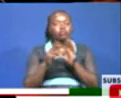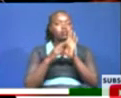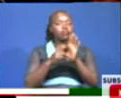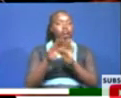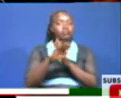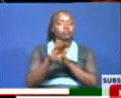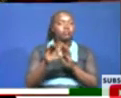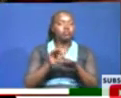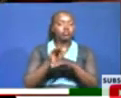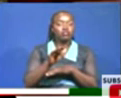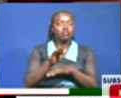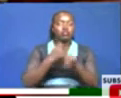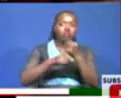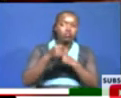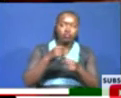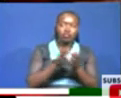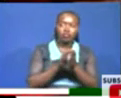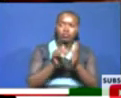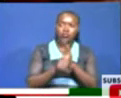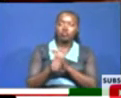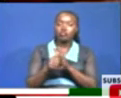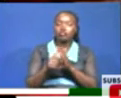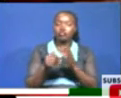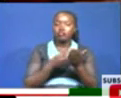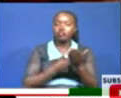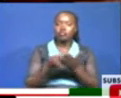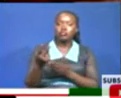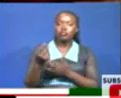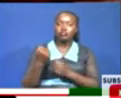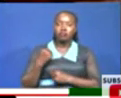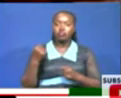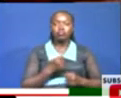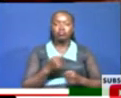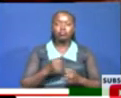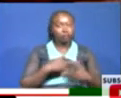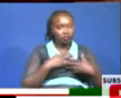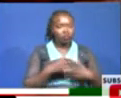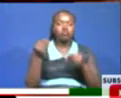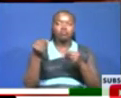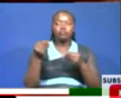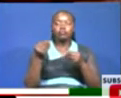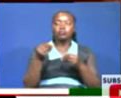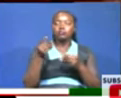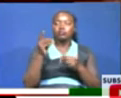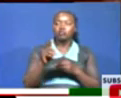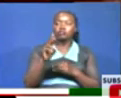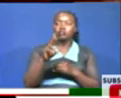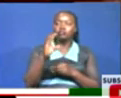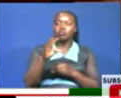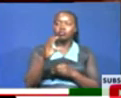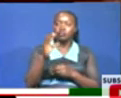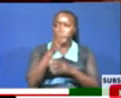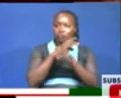the deployment exercise. Under a fortnight ago, our soldiers were flagged off to go to DRC by the president